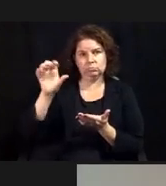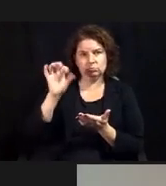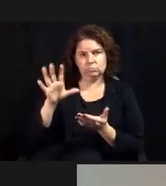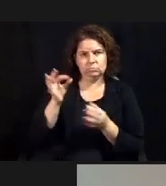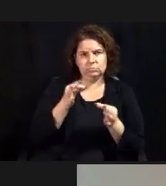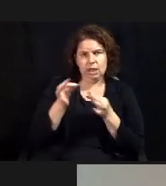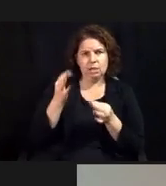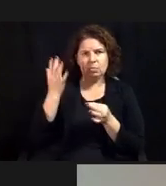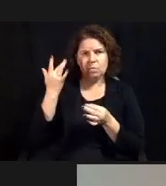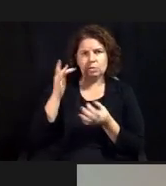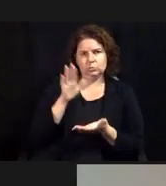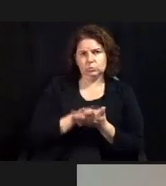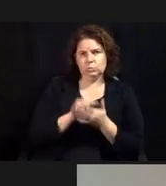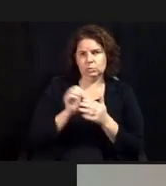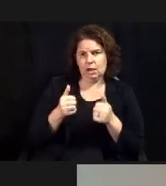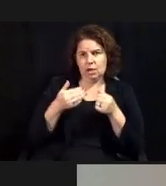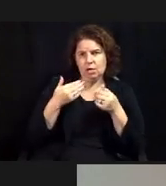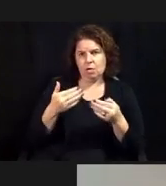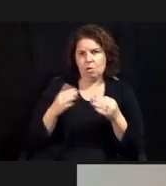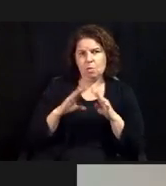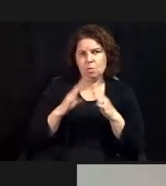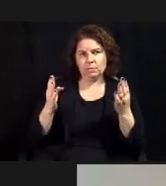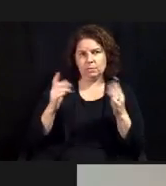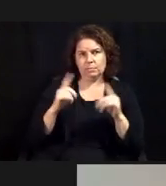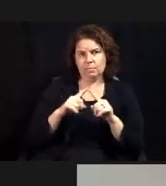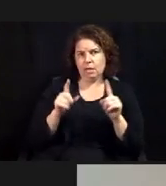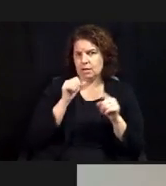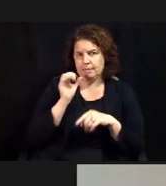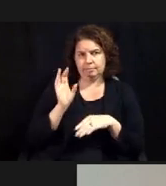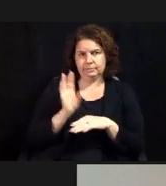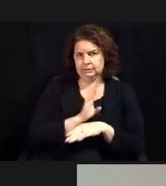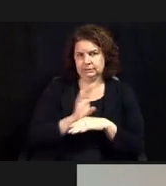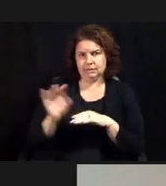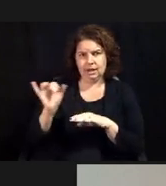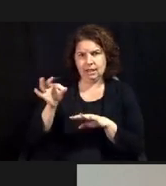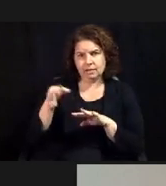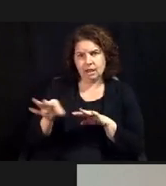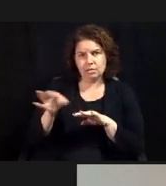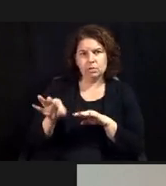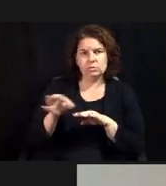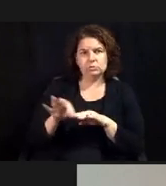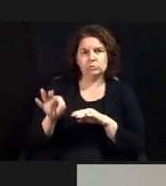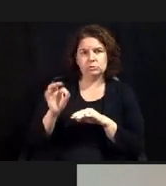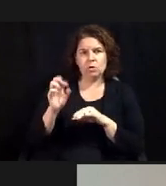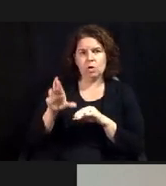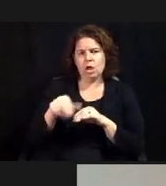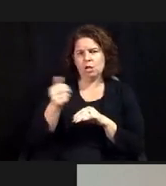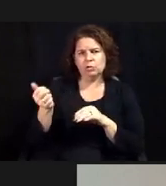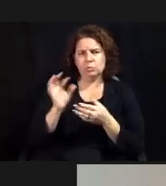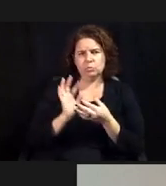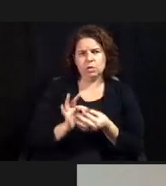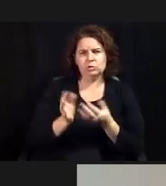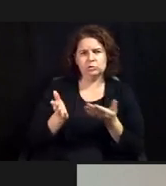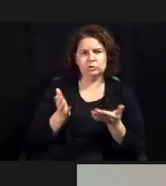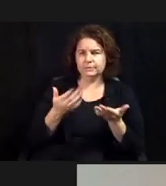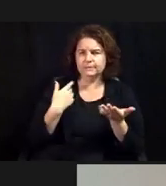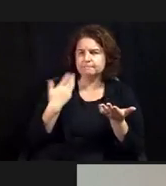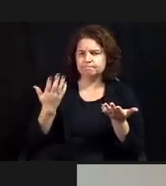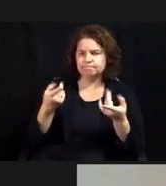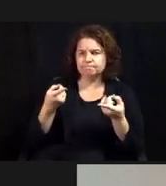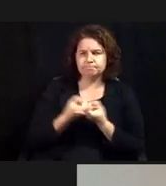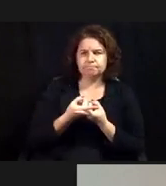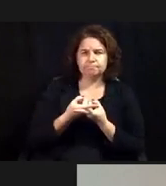open, but not businesses like nail salons or other related services? And I believe this is submitted because we know that nail salons have